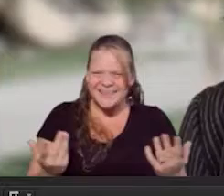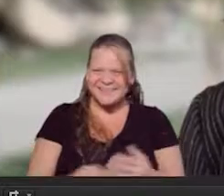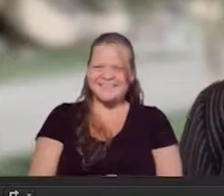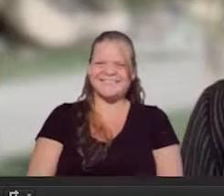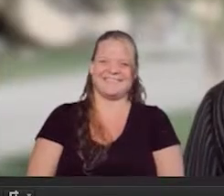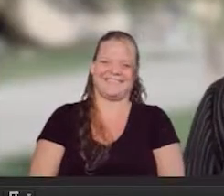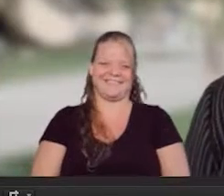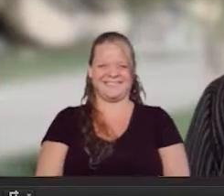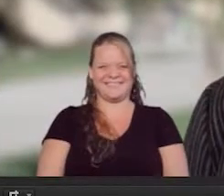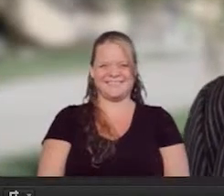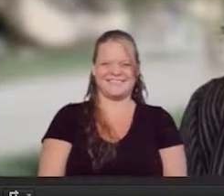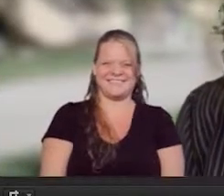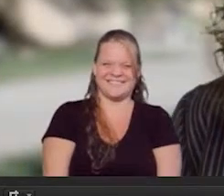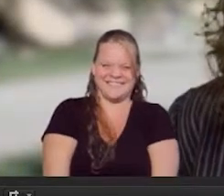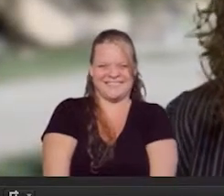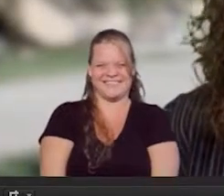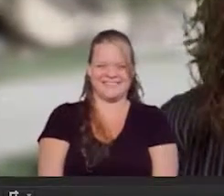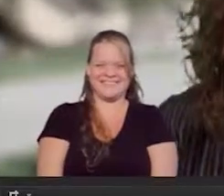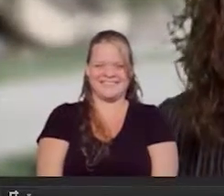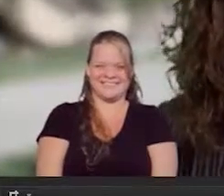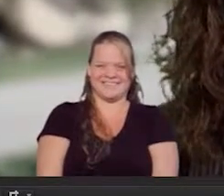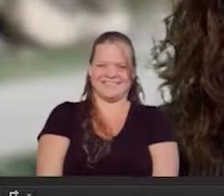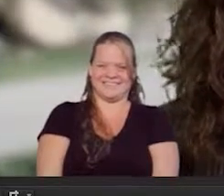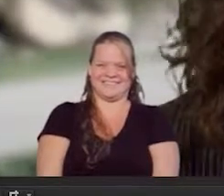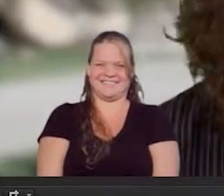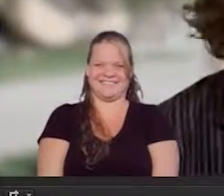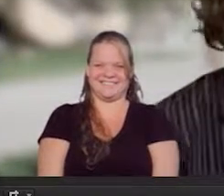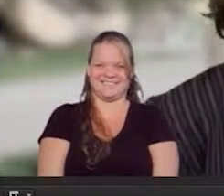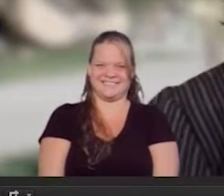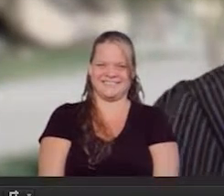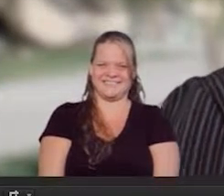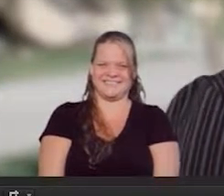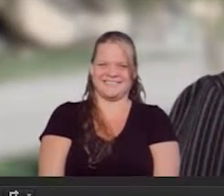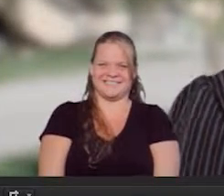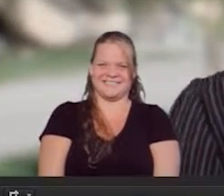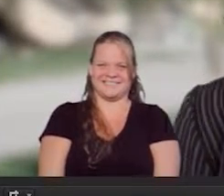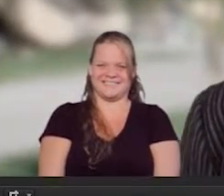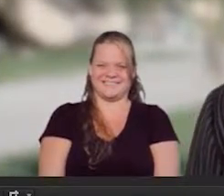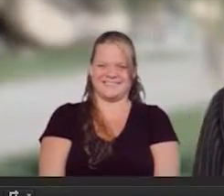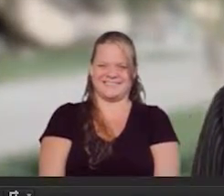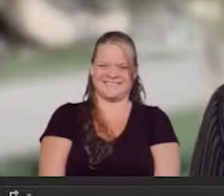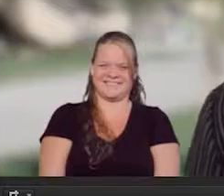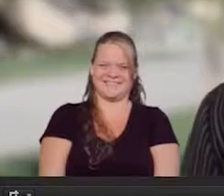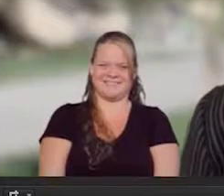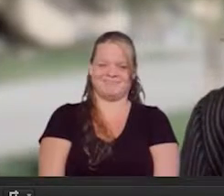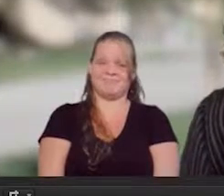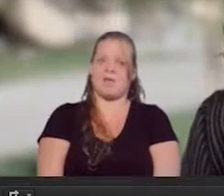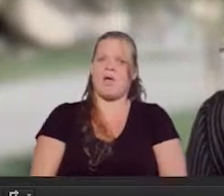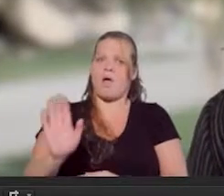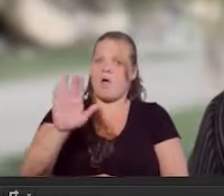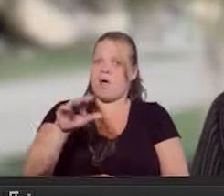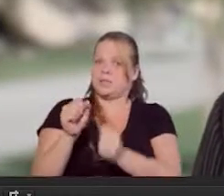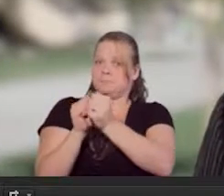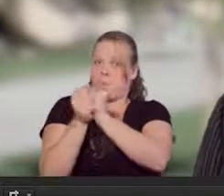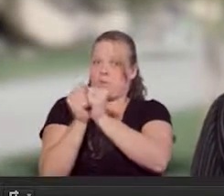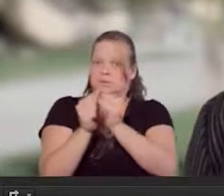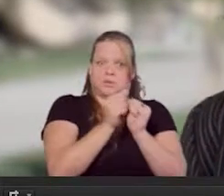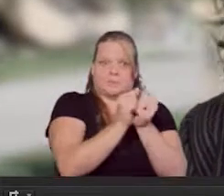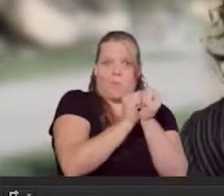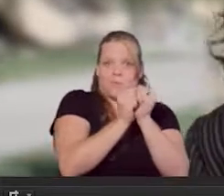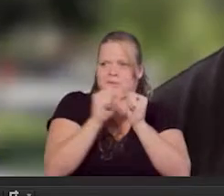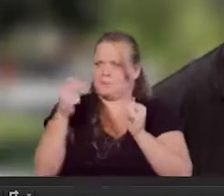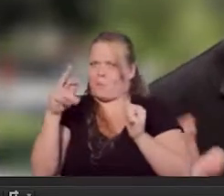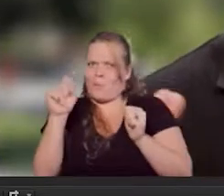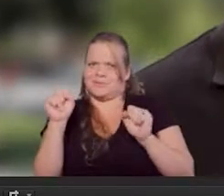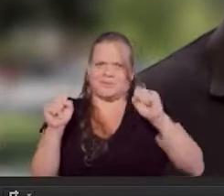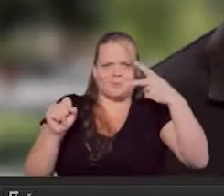They also have discount shopping nights, so be sure to check that out. I know us girls all could love a bargain. Well,